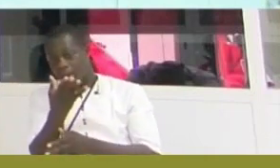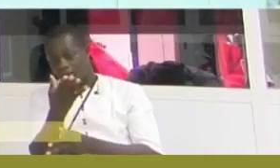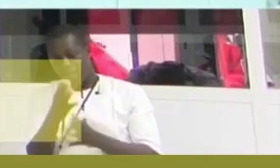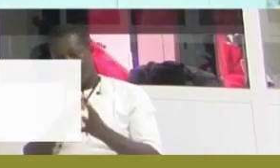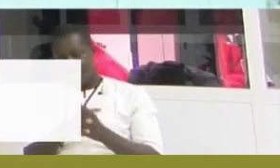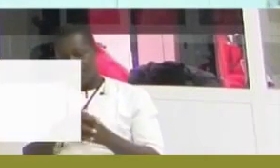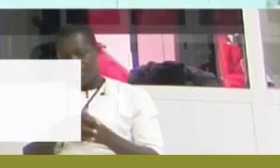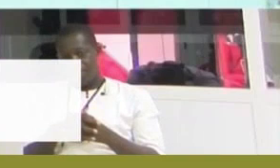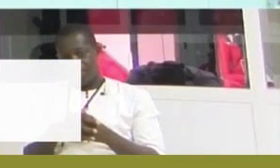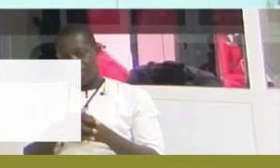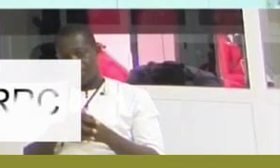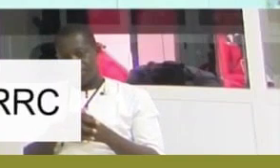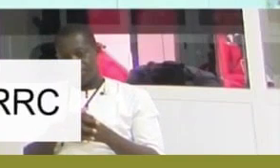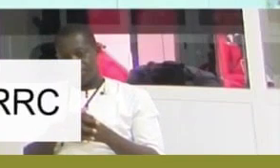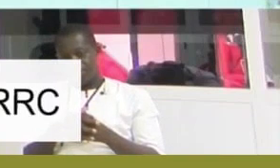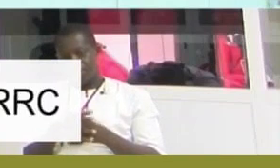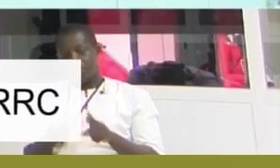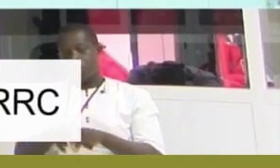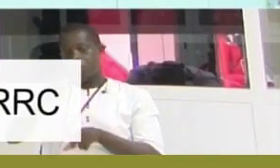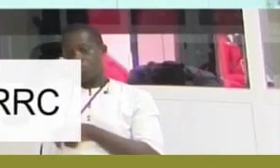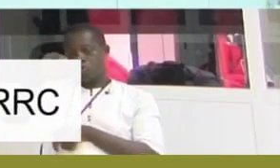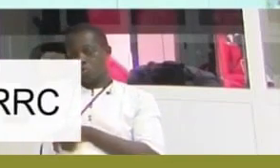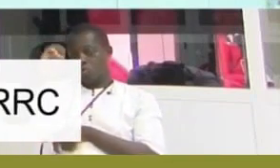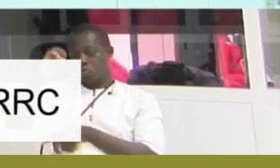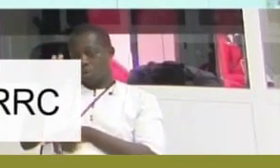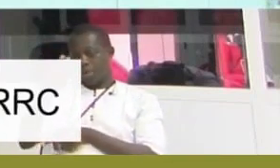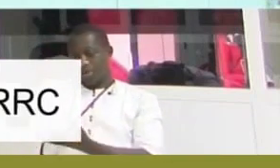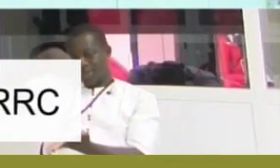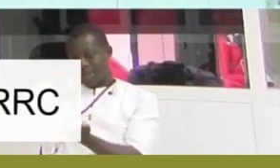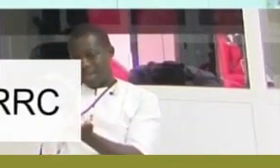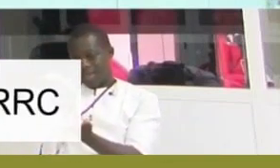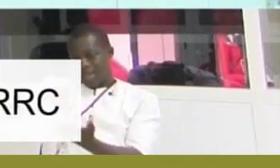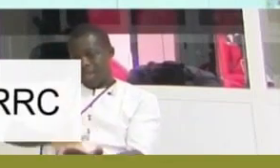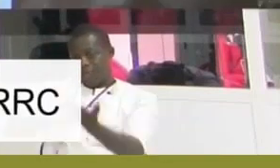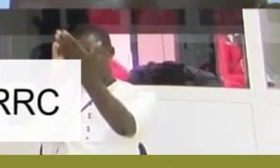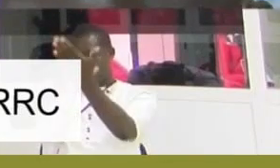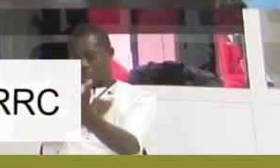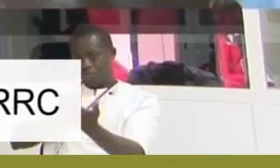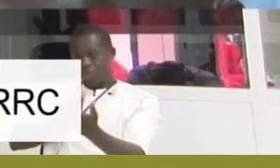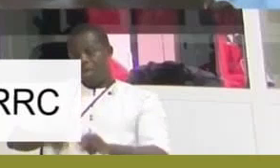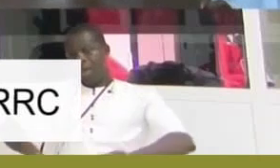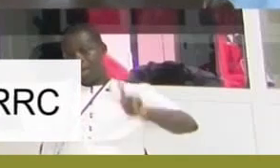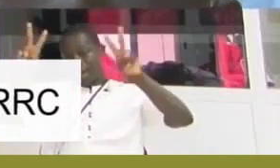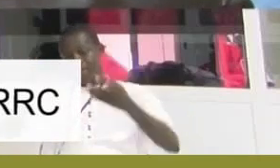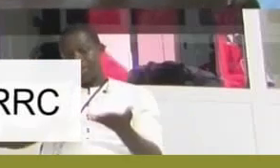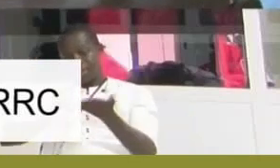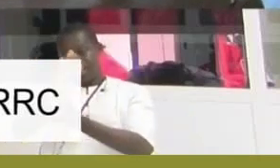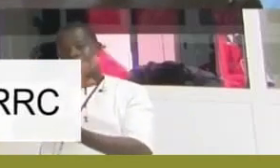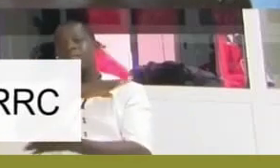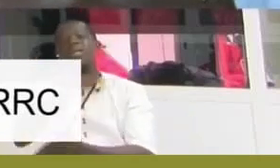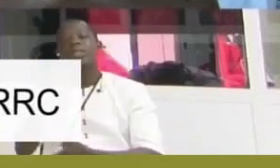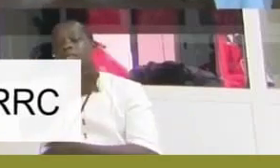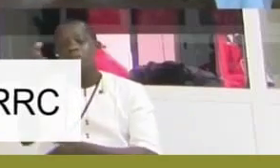said. Nuwa Baji taxaw suñ kanam. Nuwa Baji stood in front of us. Mu né Yaya Jame joxé na ndigal né ñu réy leen dogat